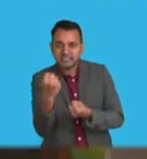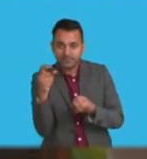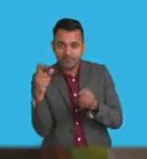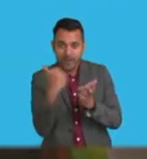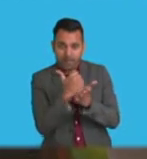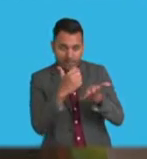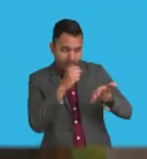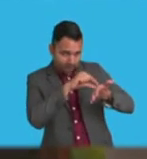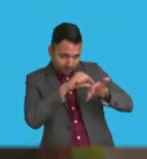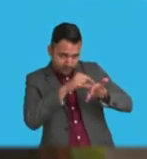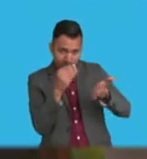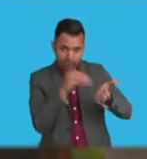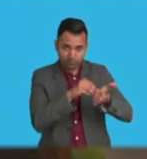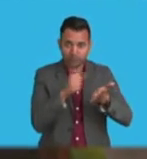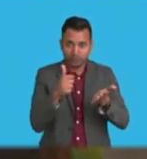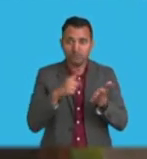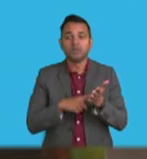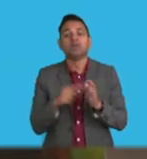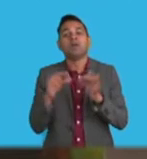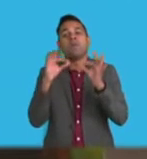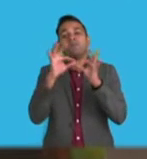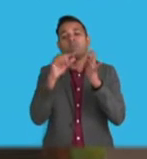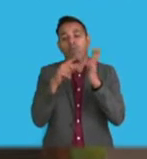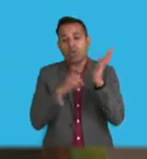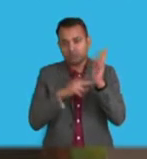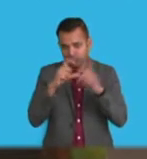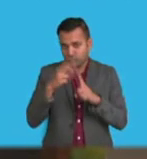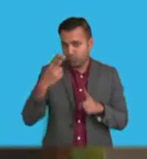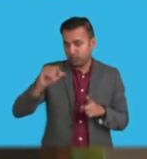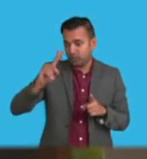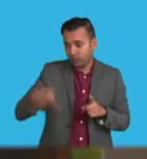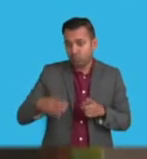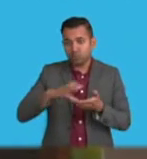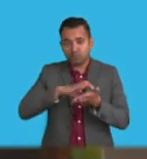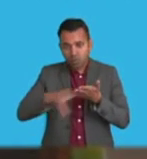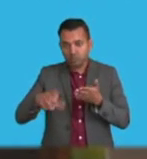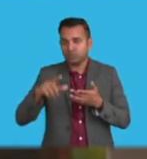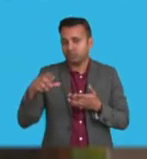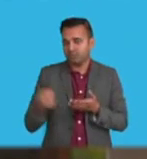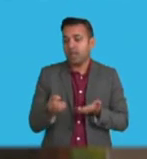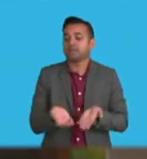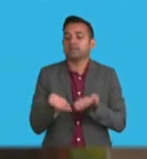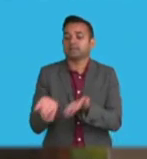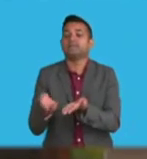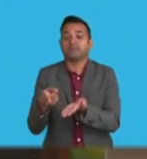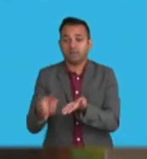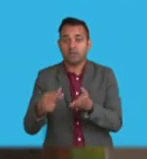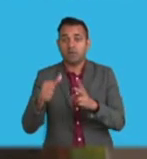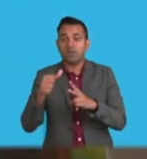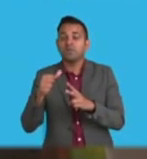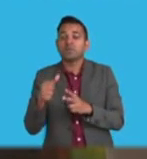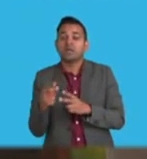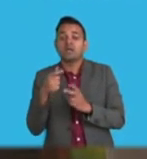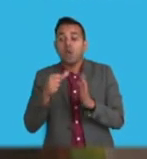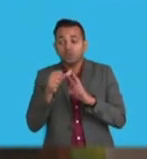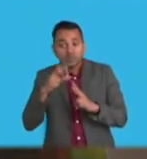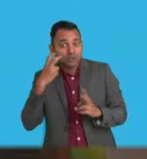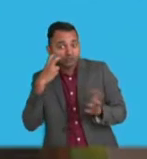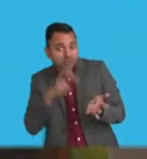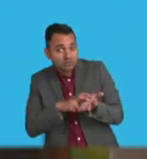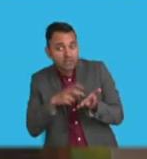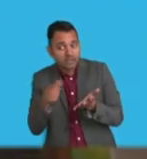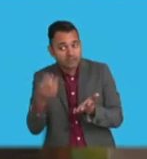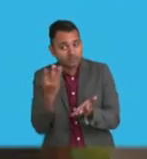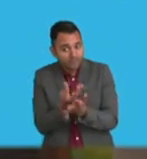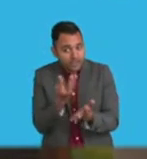of $20,000 to the Ministry together with a $1,000 registration fee. This bond will be utilized if something